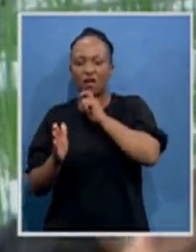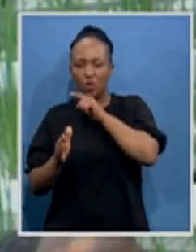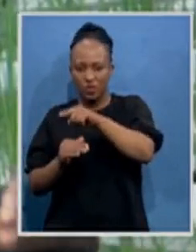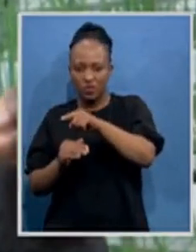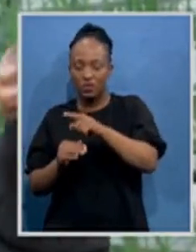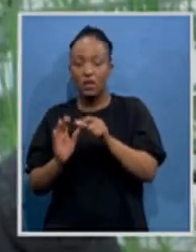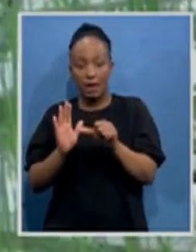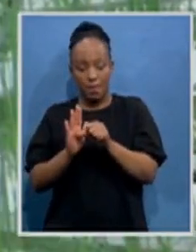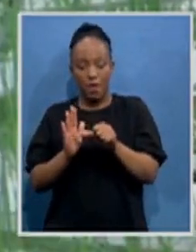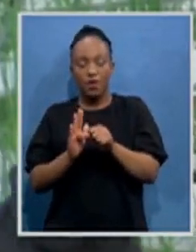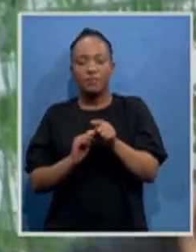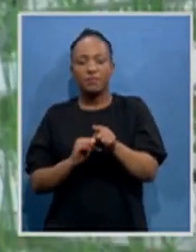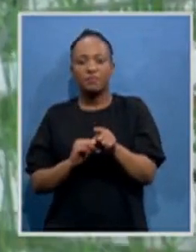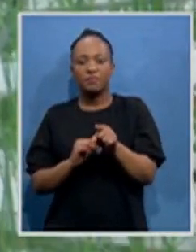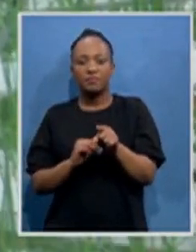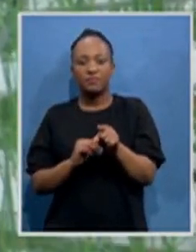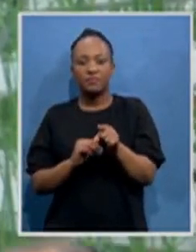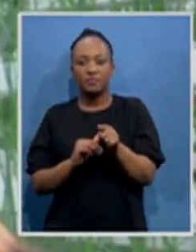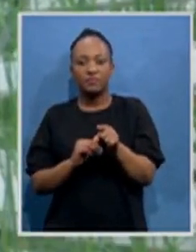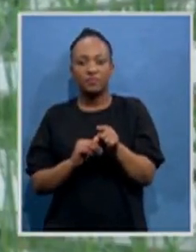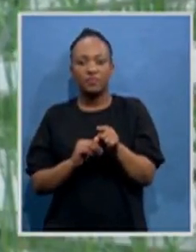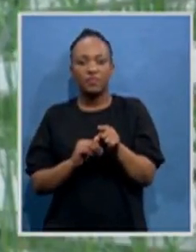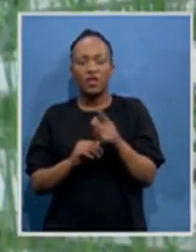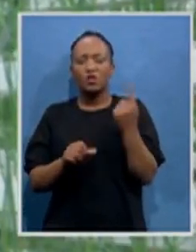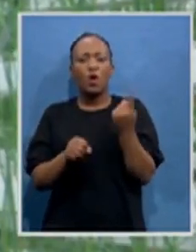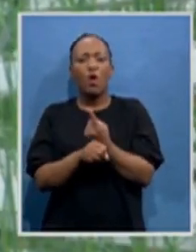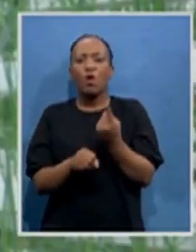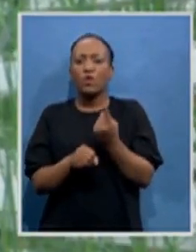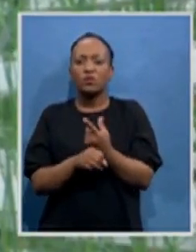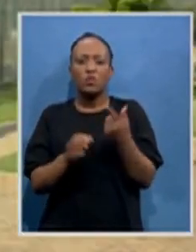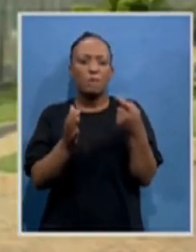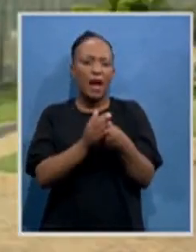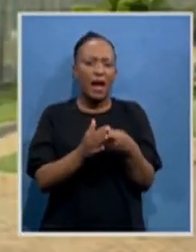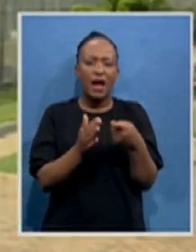not always they have to buy from the market, but some things they can grow.